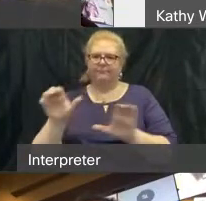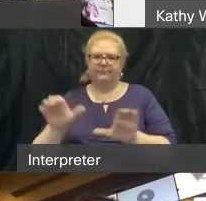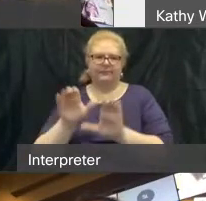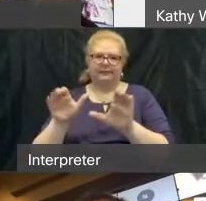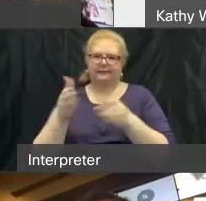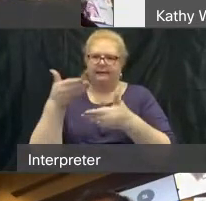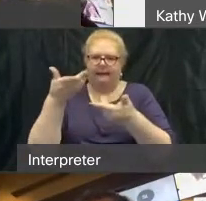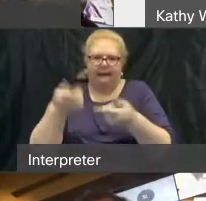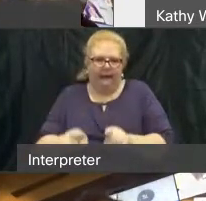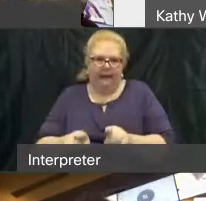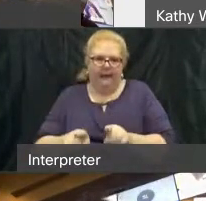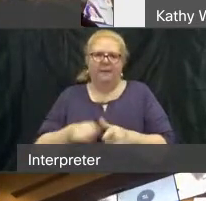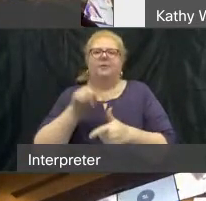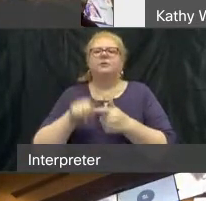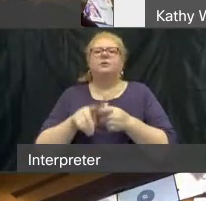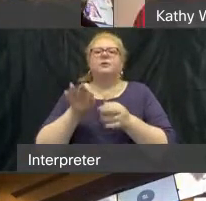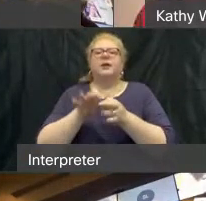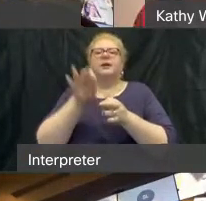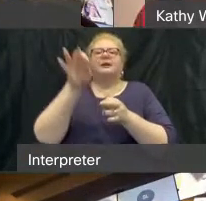and then there was